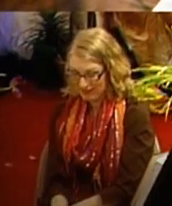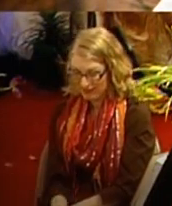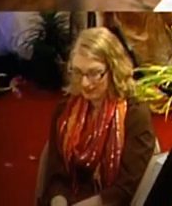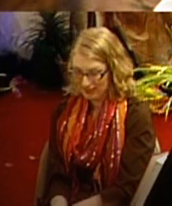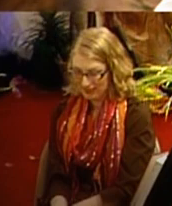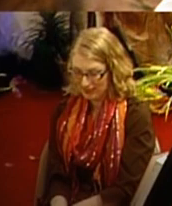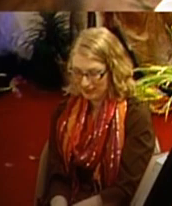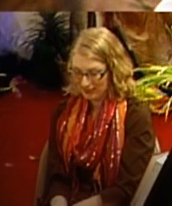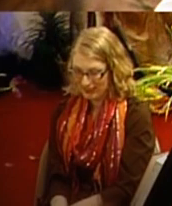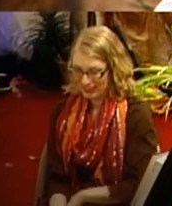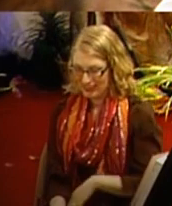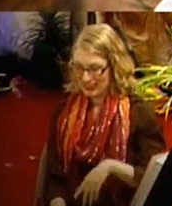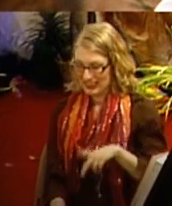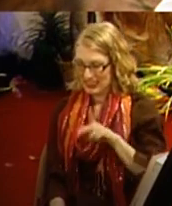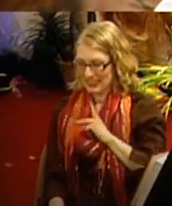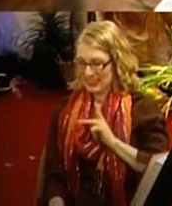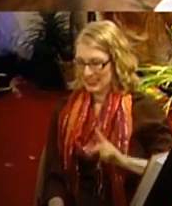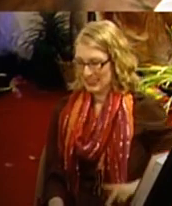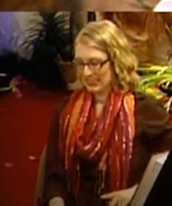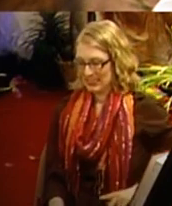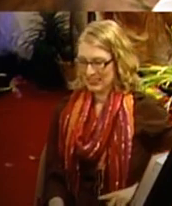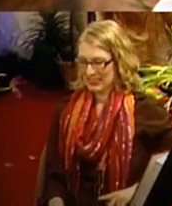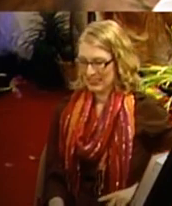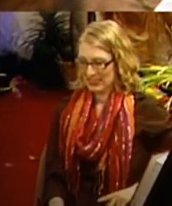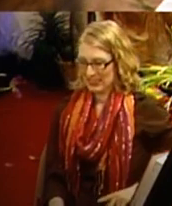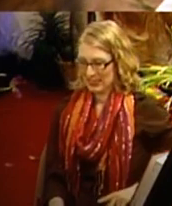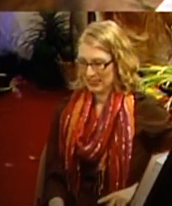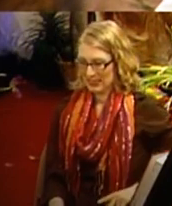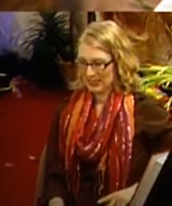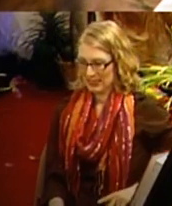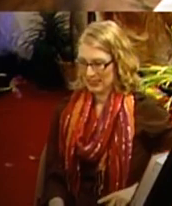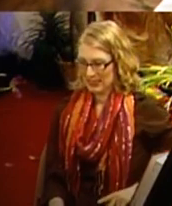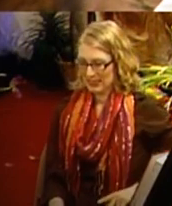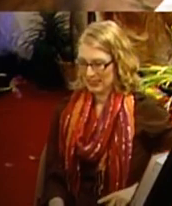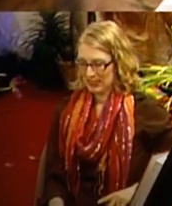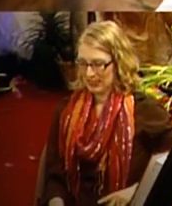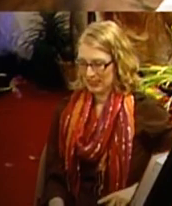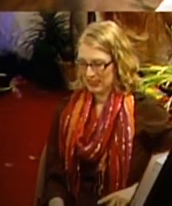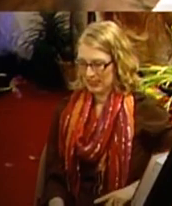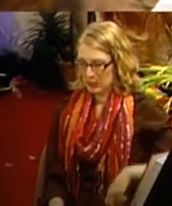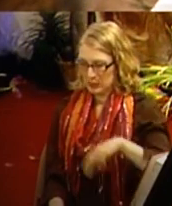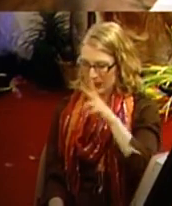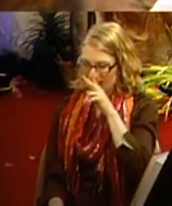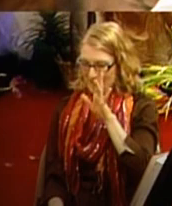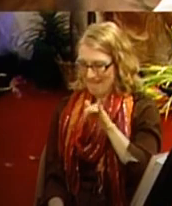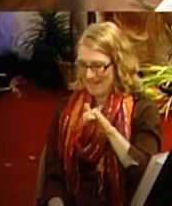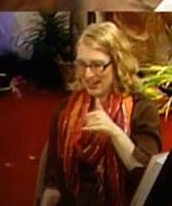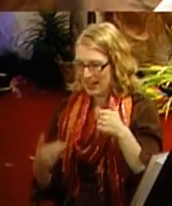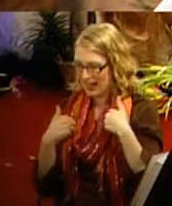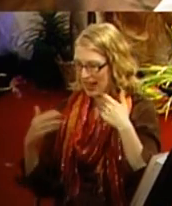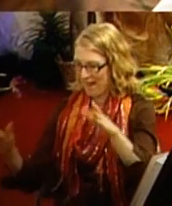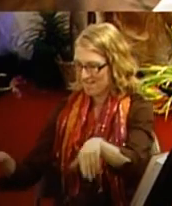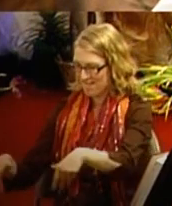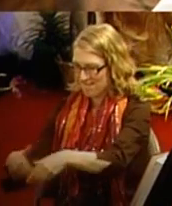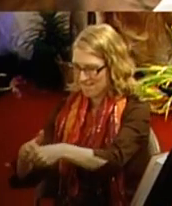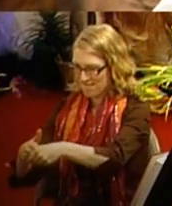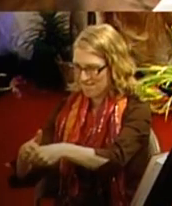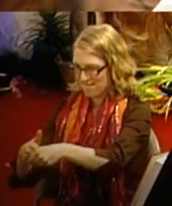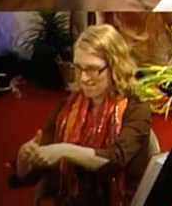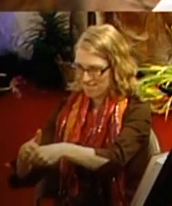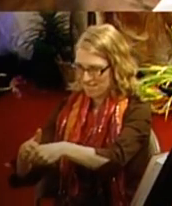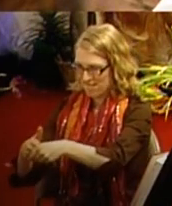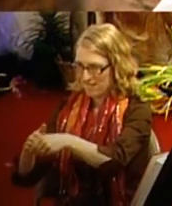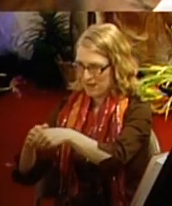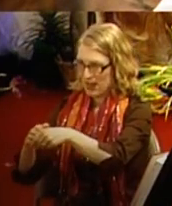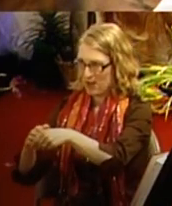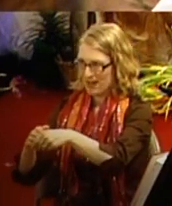And given the king's droll sense of humor, they would immediately conduct a marriage service. Gives you pause, doesn't